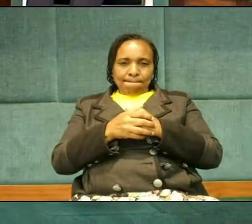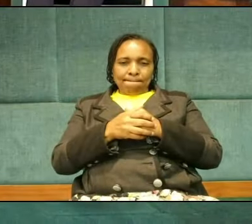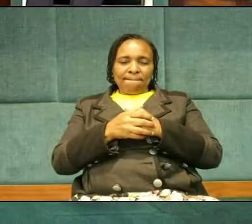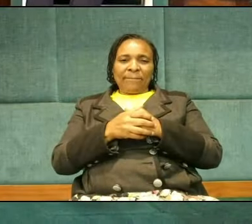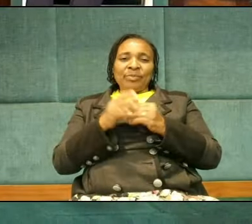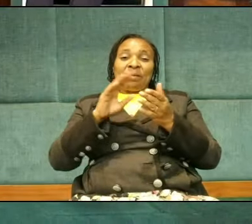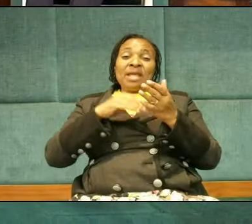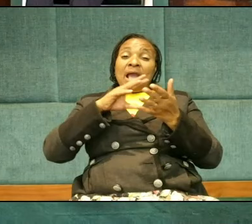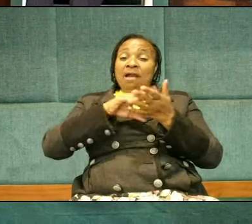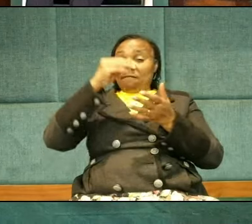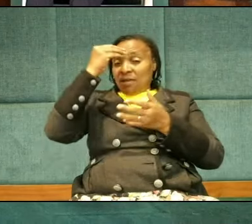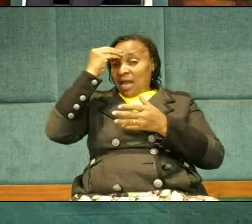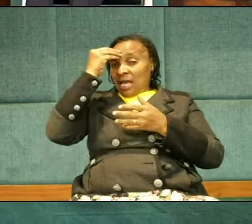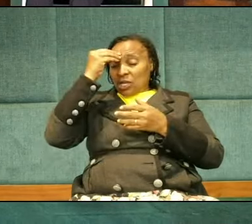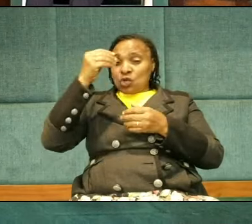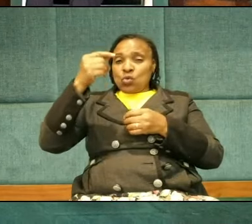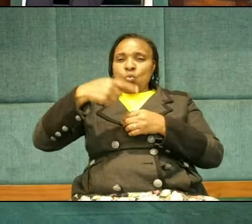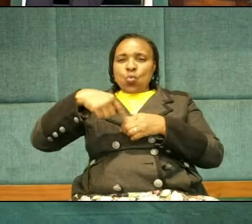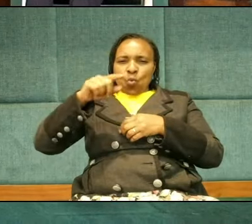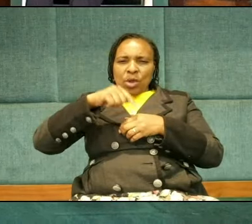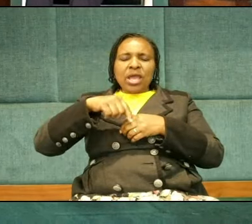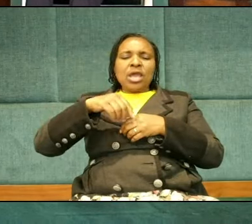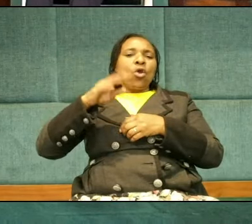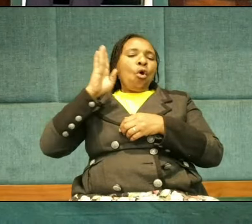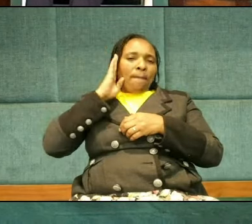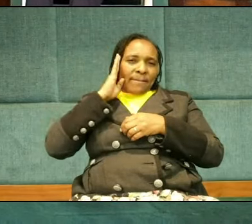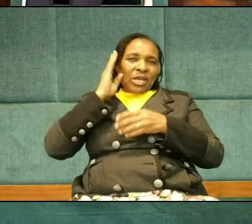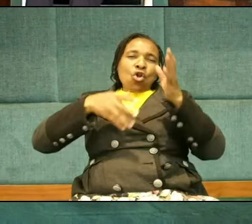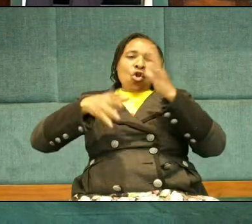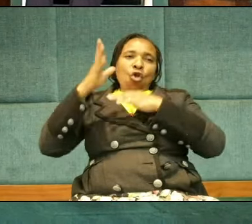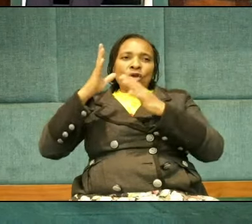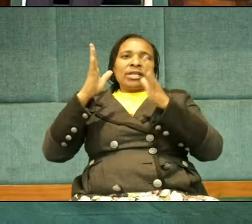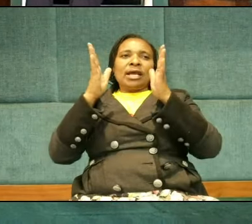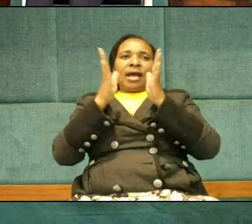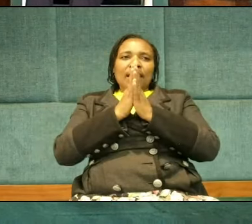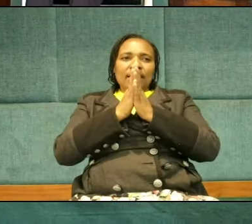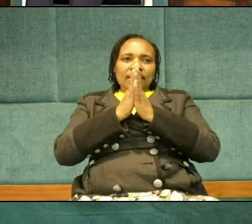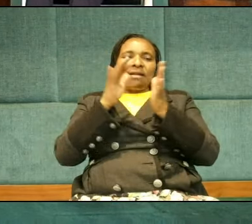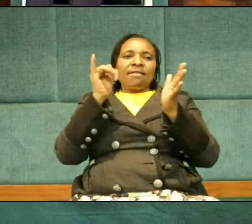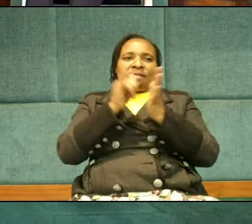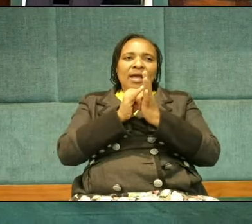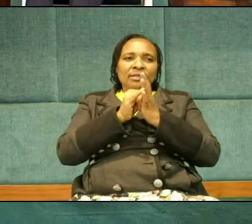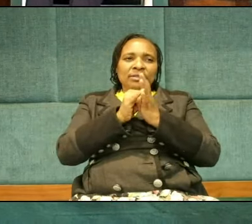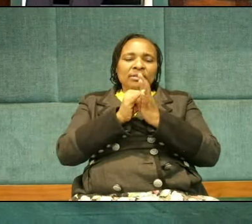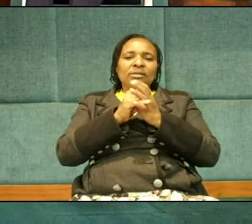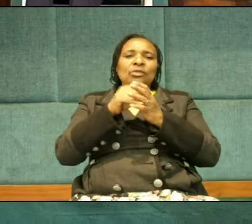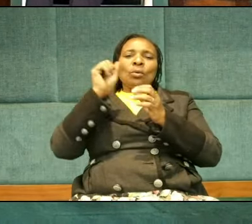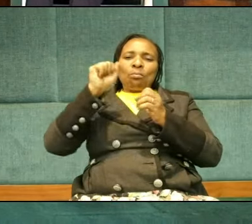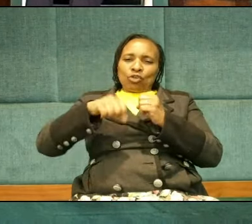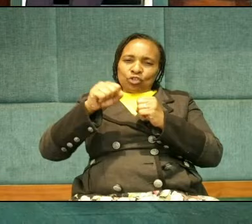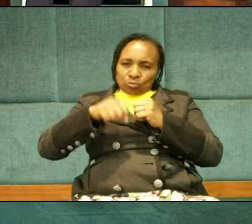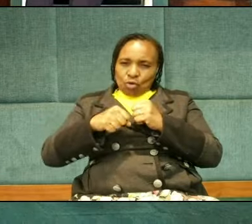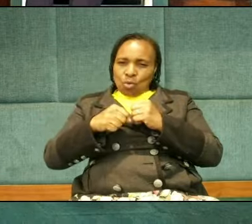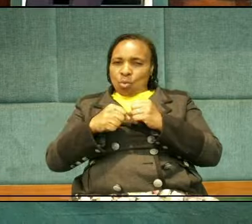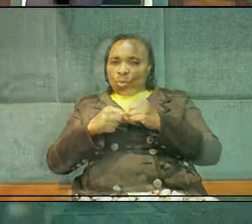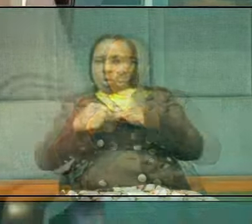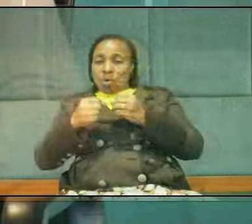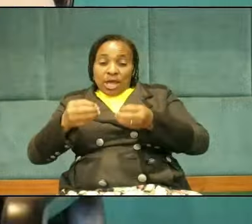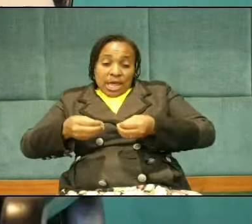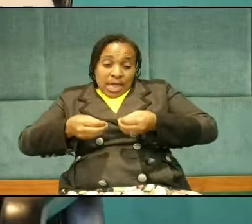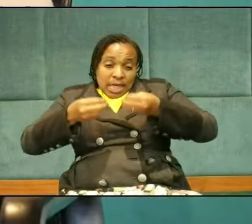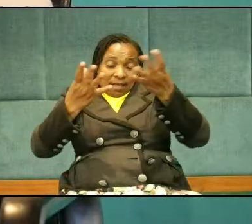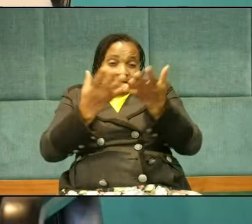I've learned that we obey God and that we should obey. If you are